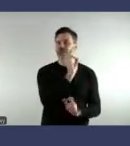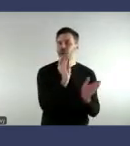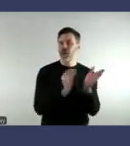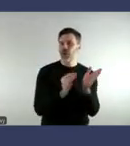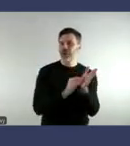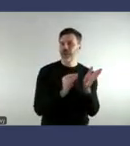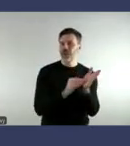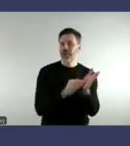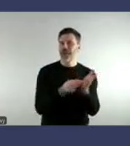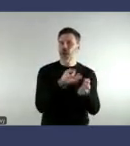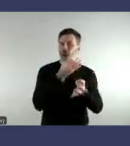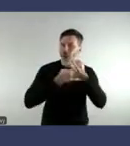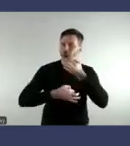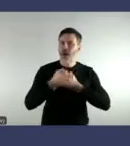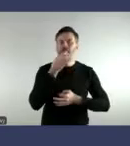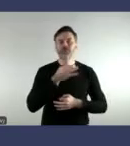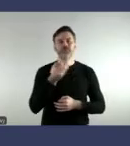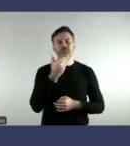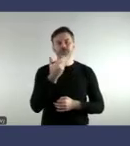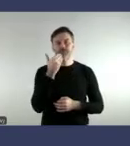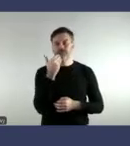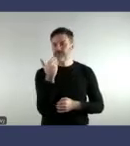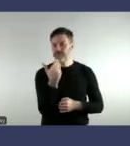Norwegian colleagues want to share their experiences with us.